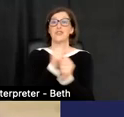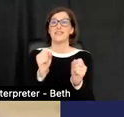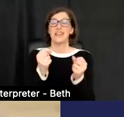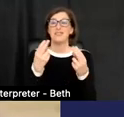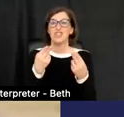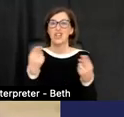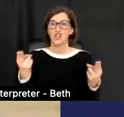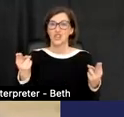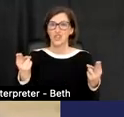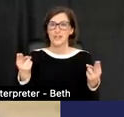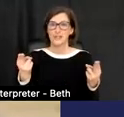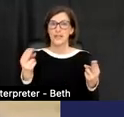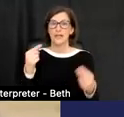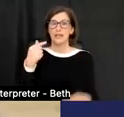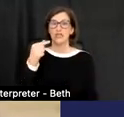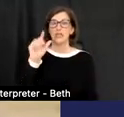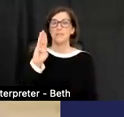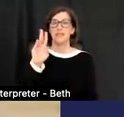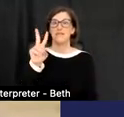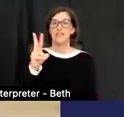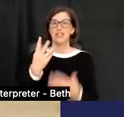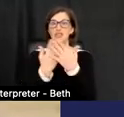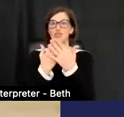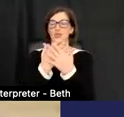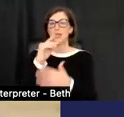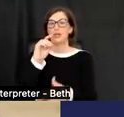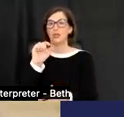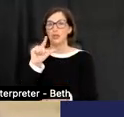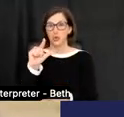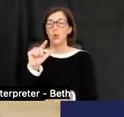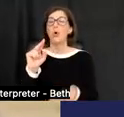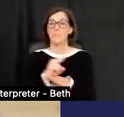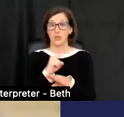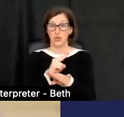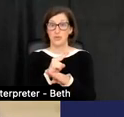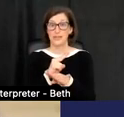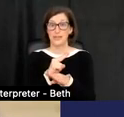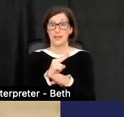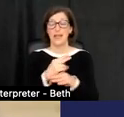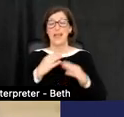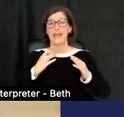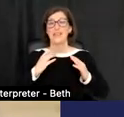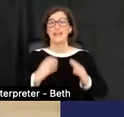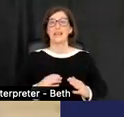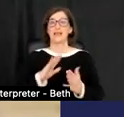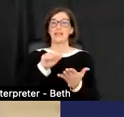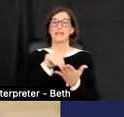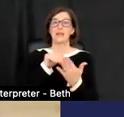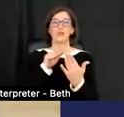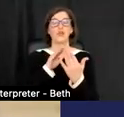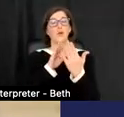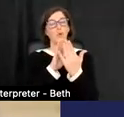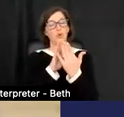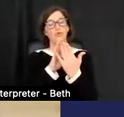shelters, the GBV screening tool that they have been using, and the client-centered approach, as